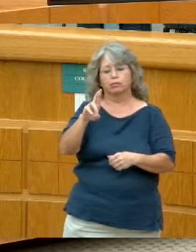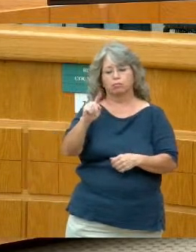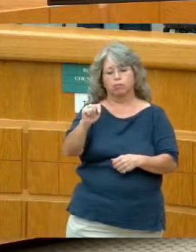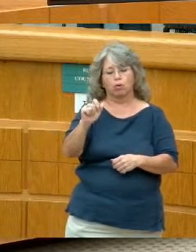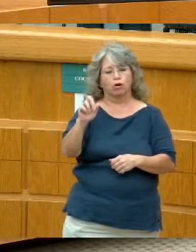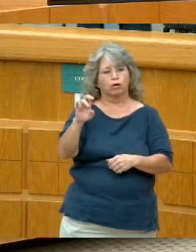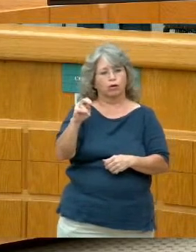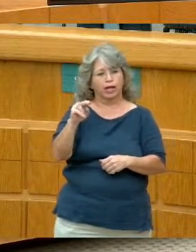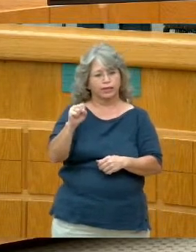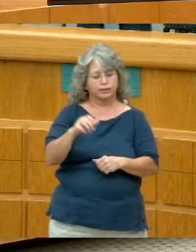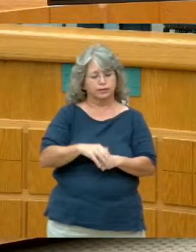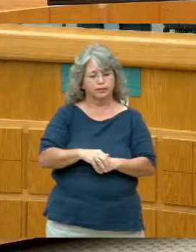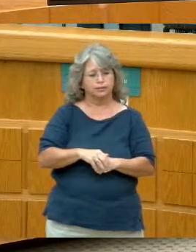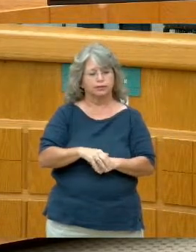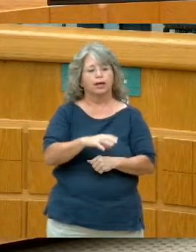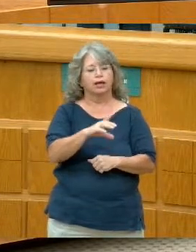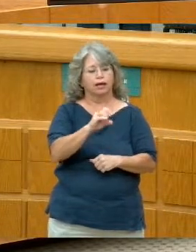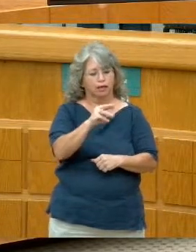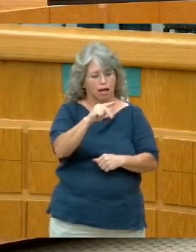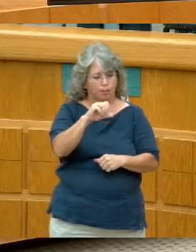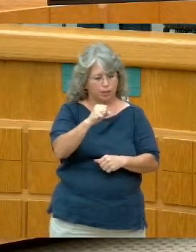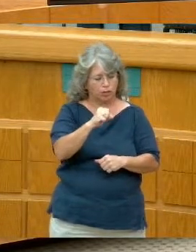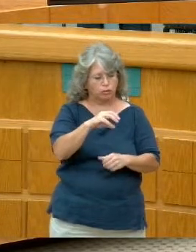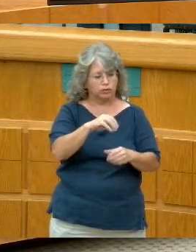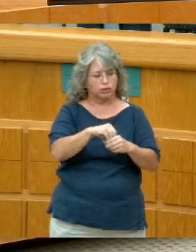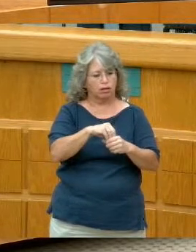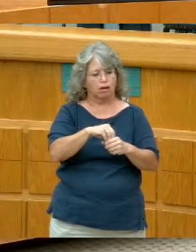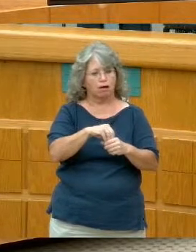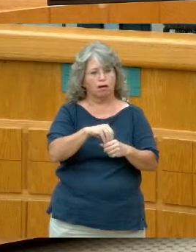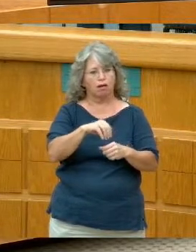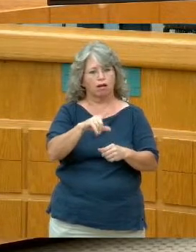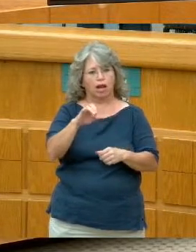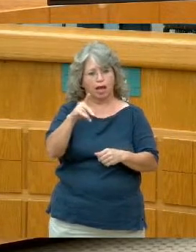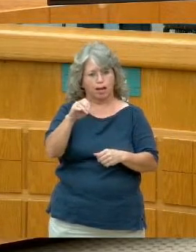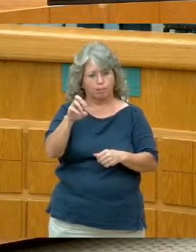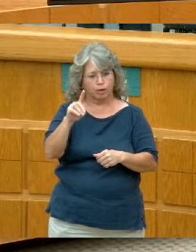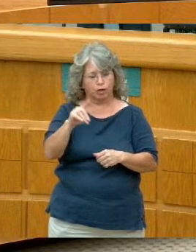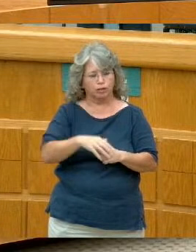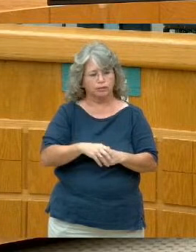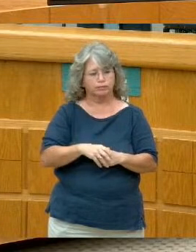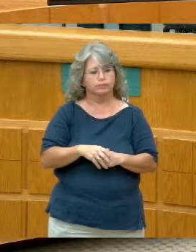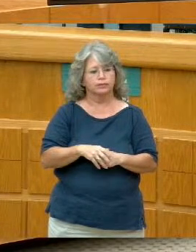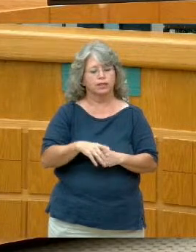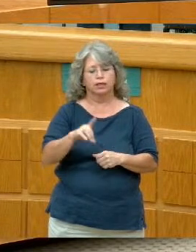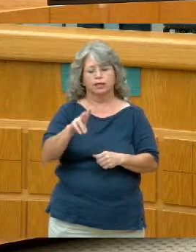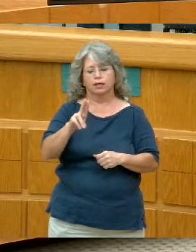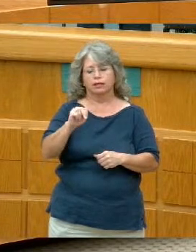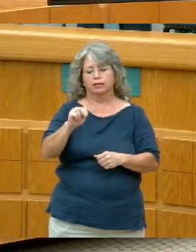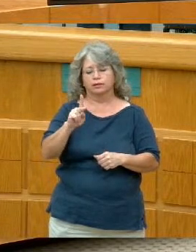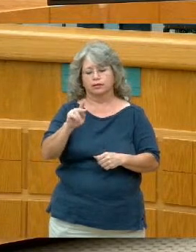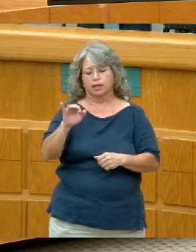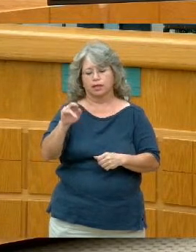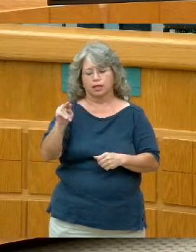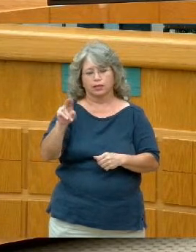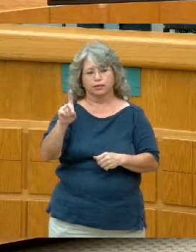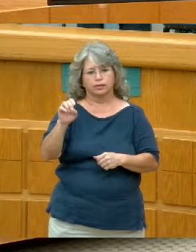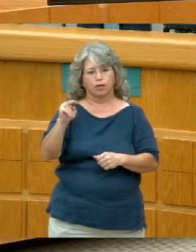Port Aransas, Domino's Pizza at 3719 Leopard in Corpus Christi, Dunkin'